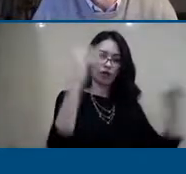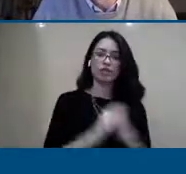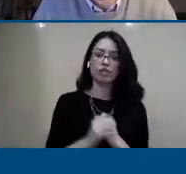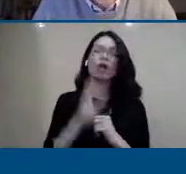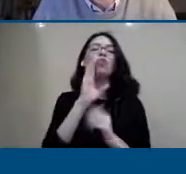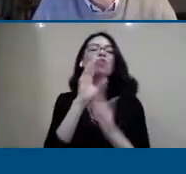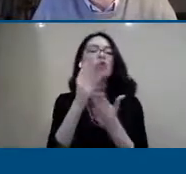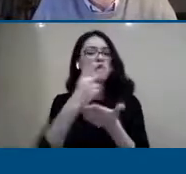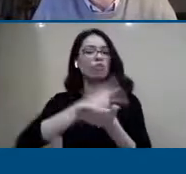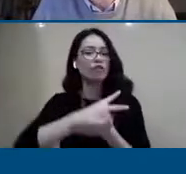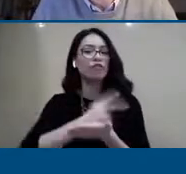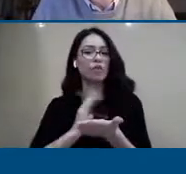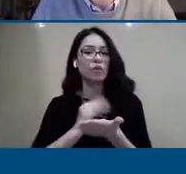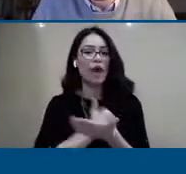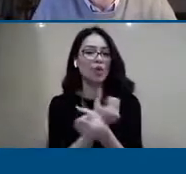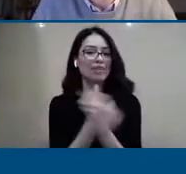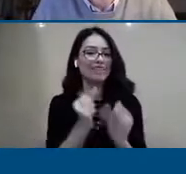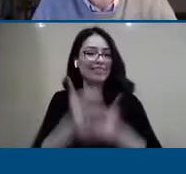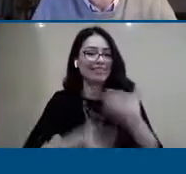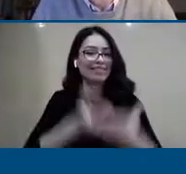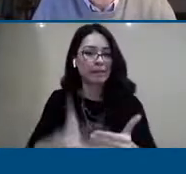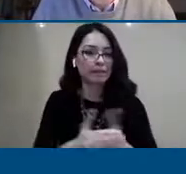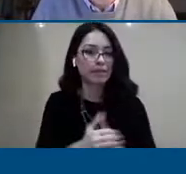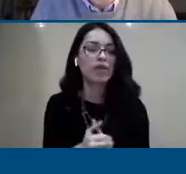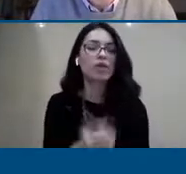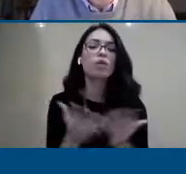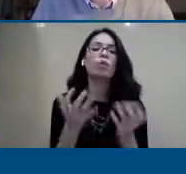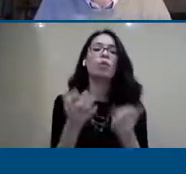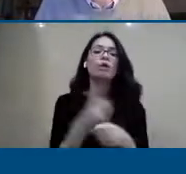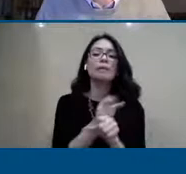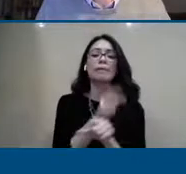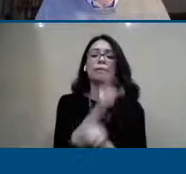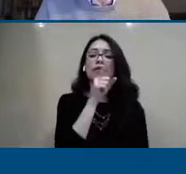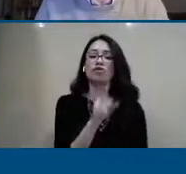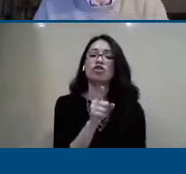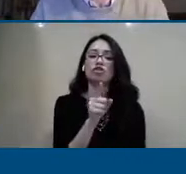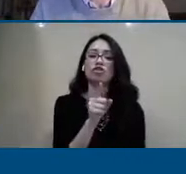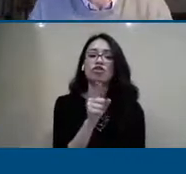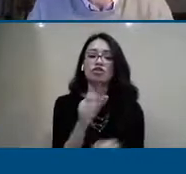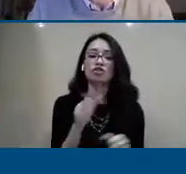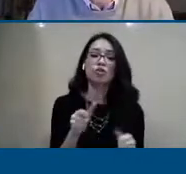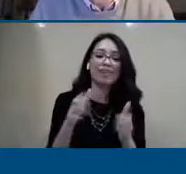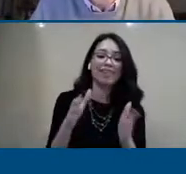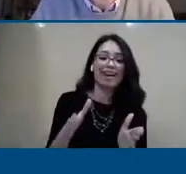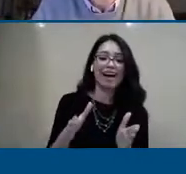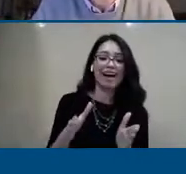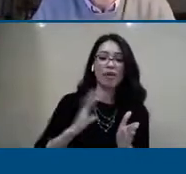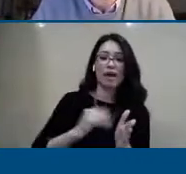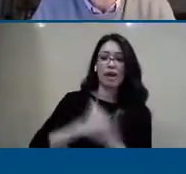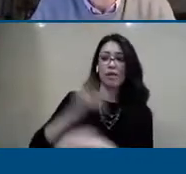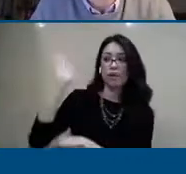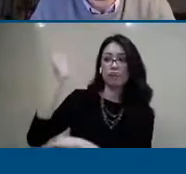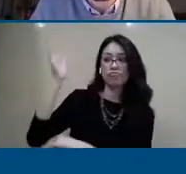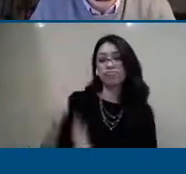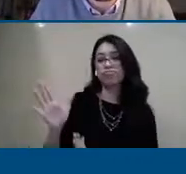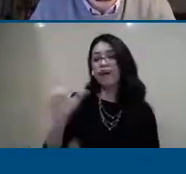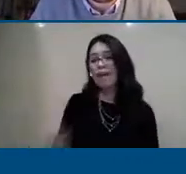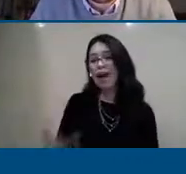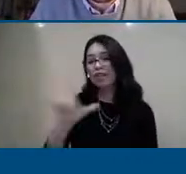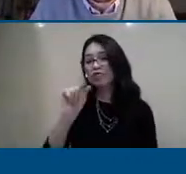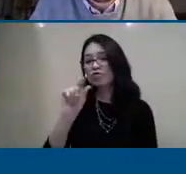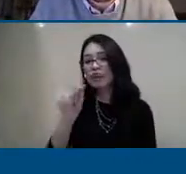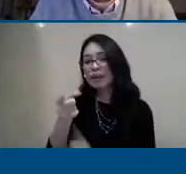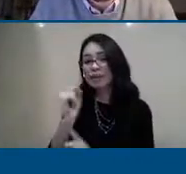plan. We want to keep the presentation from the superintendent and his team to just about 20 minutes, so we have ample time for questions and